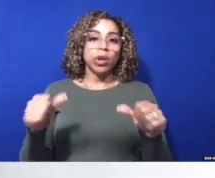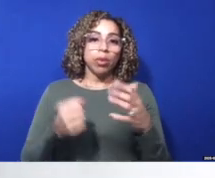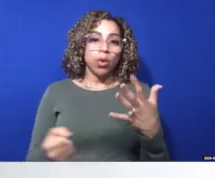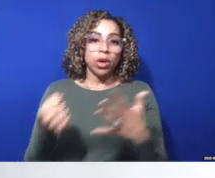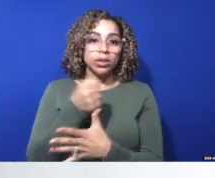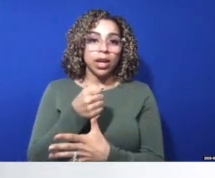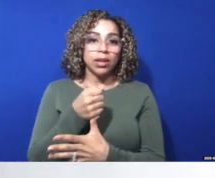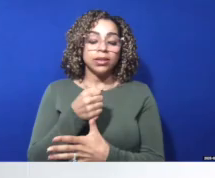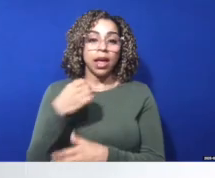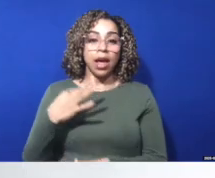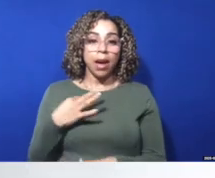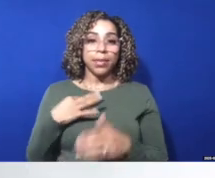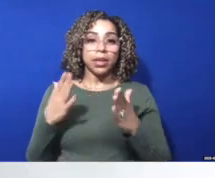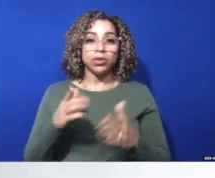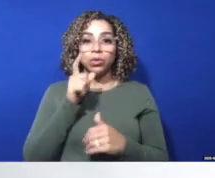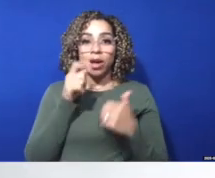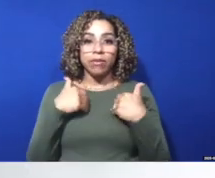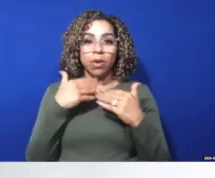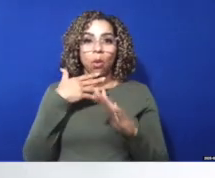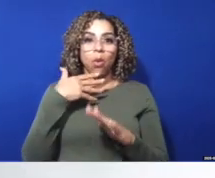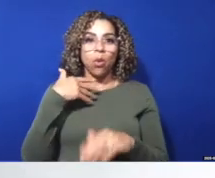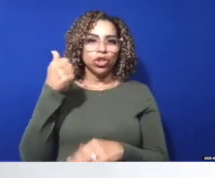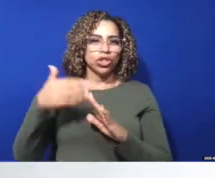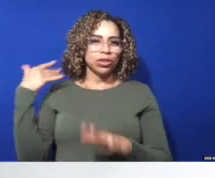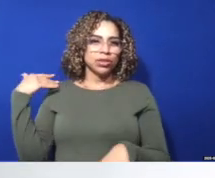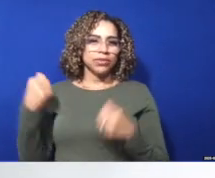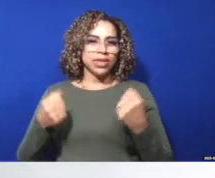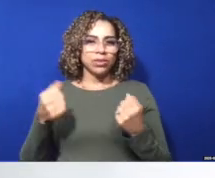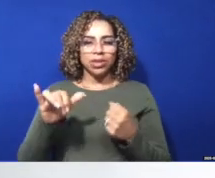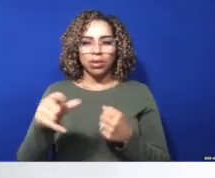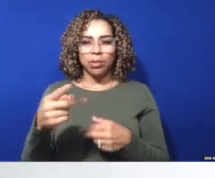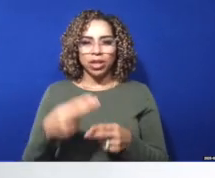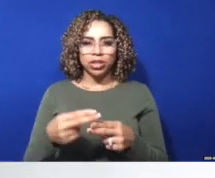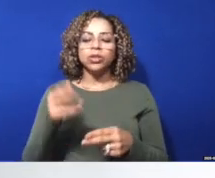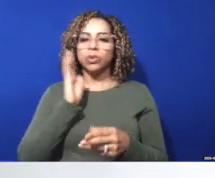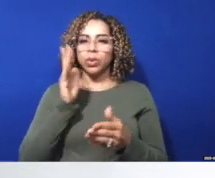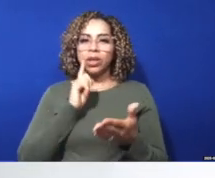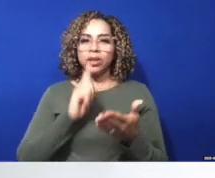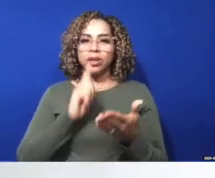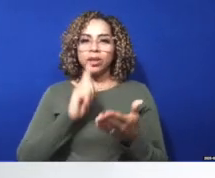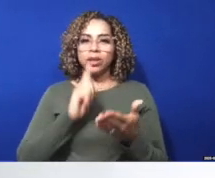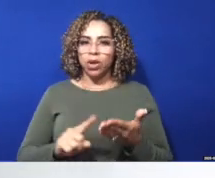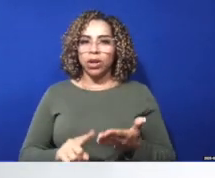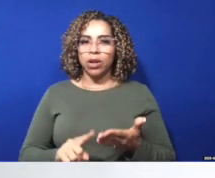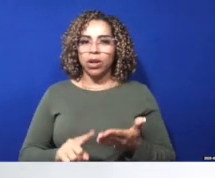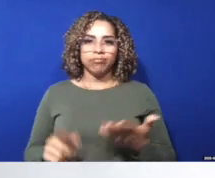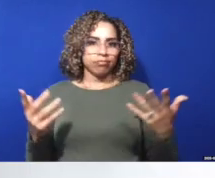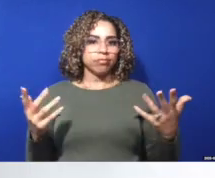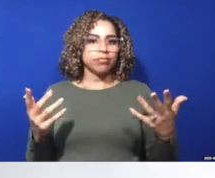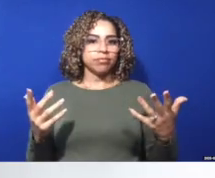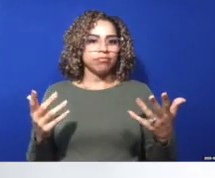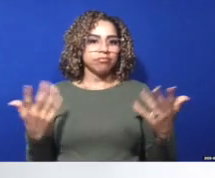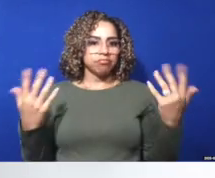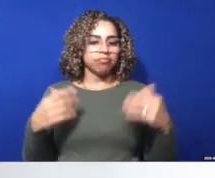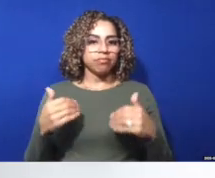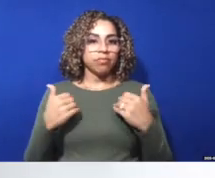the applicants with those older vehicles like we were talking about. So that is something we're going to explore because there is a